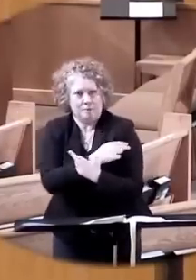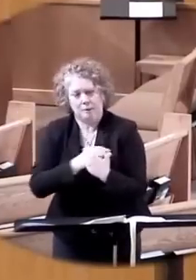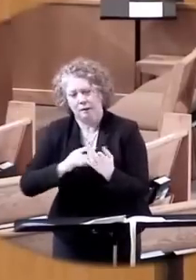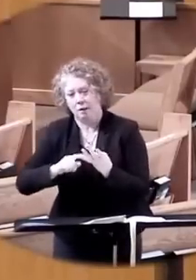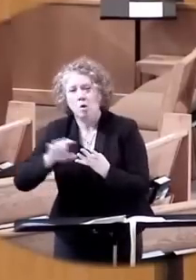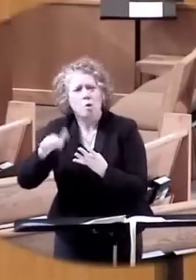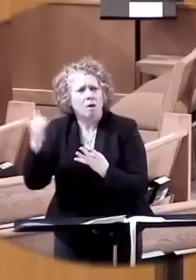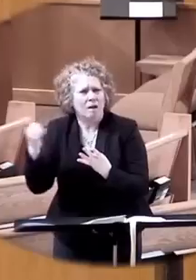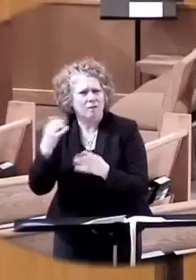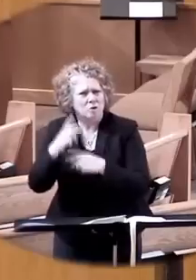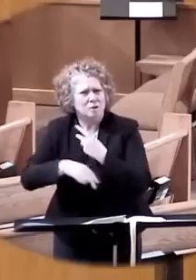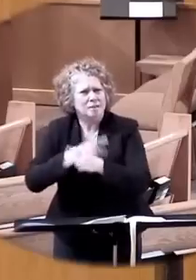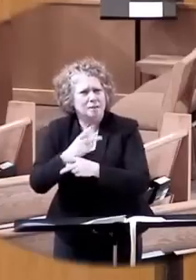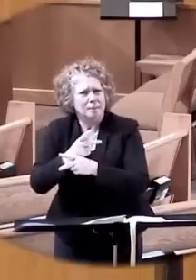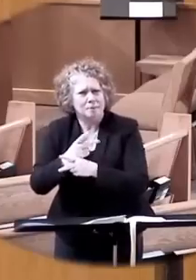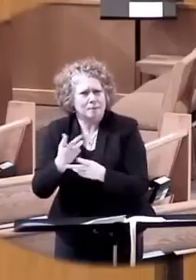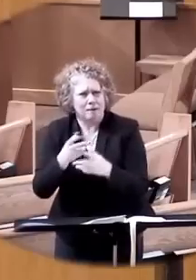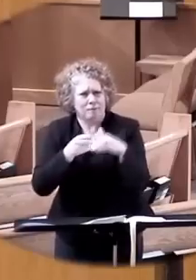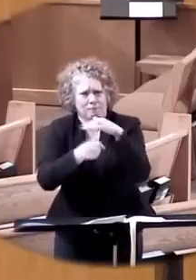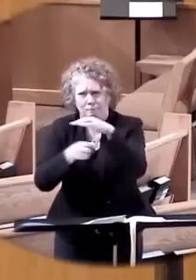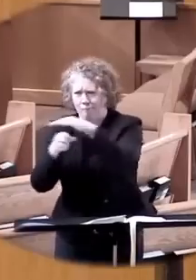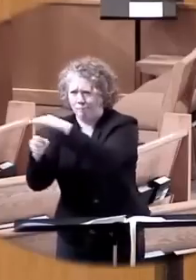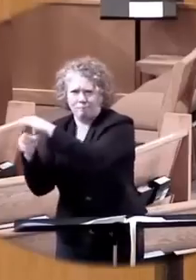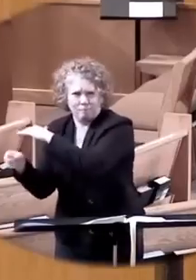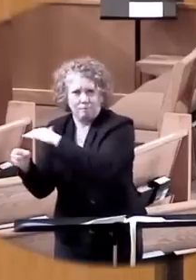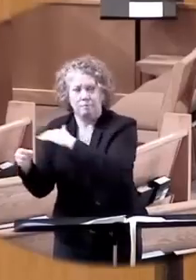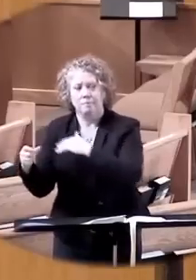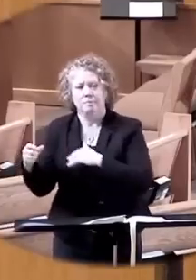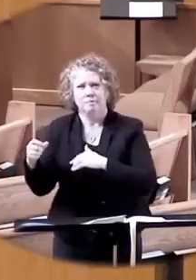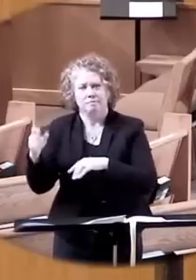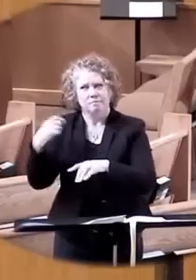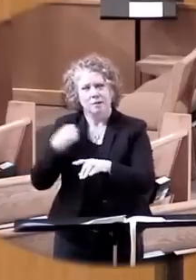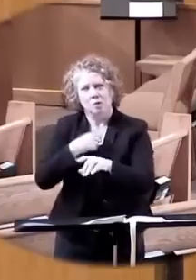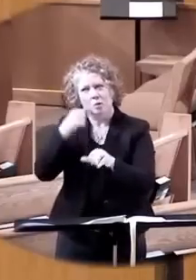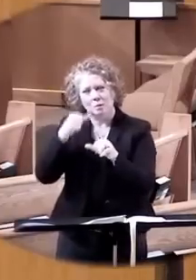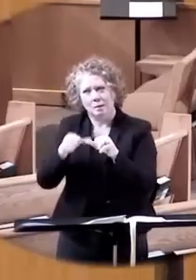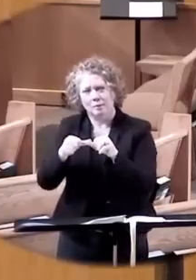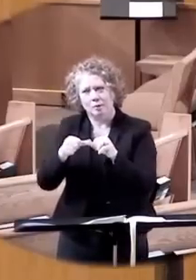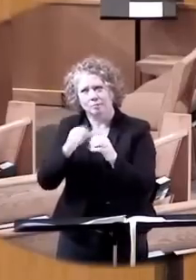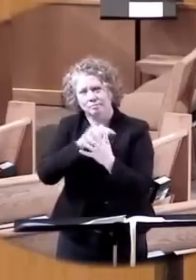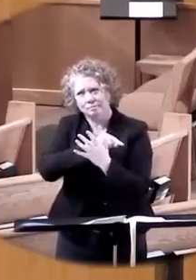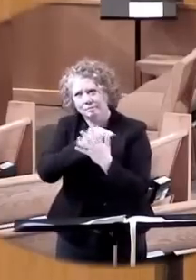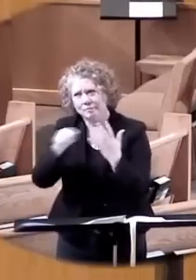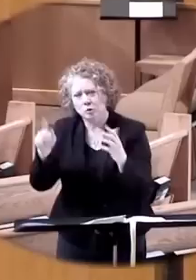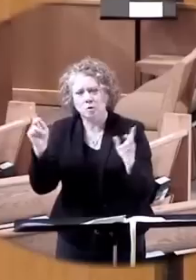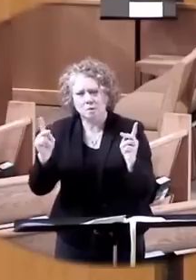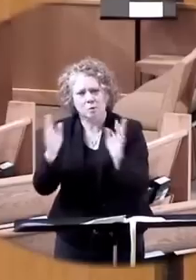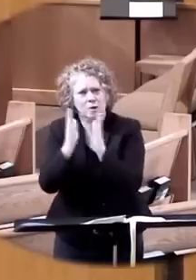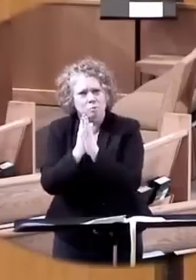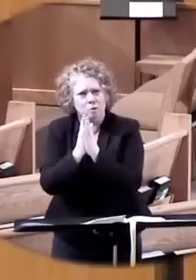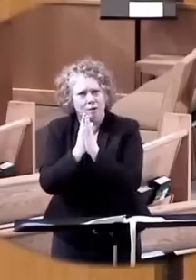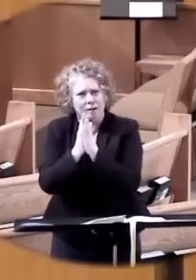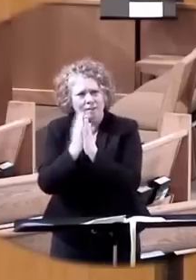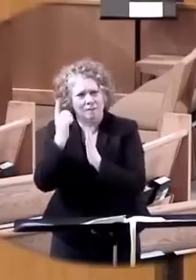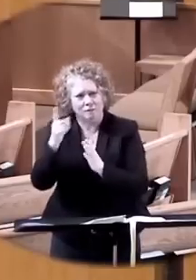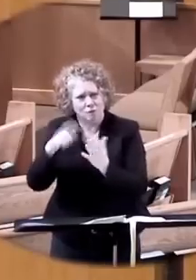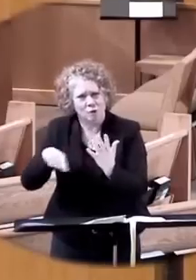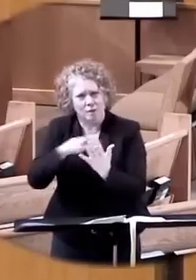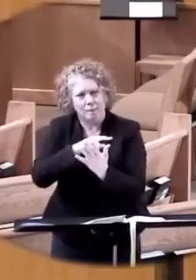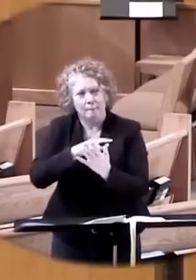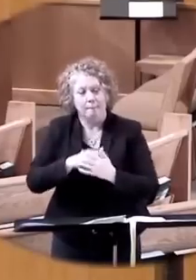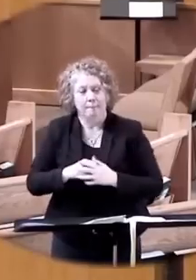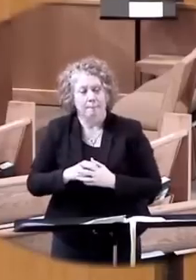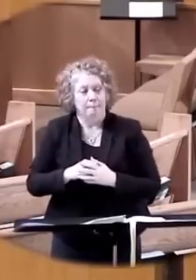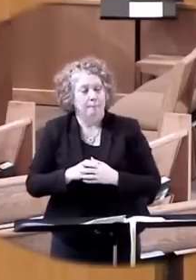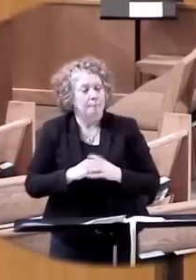presence here is a reminder to all of us to keep them in prayer. Mr. Lacasio is here serving the